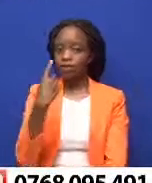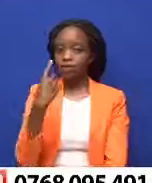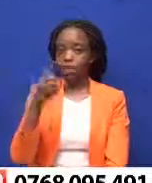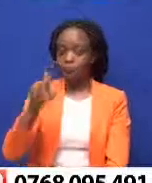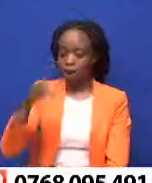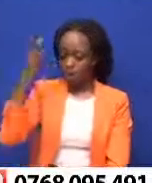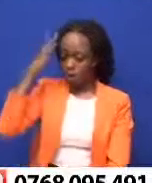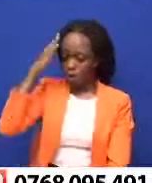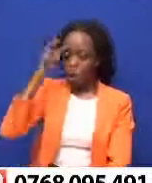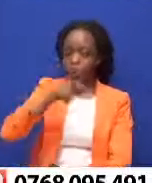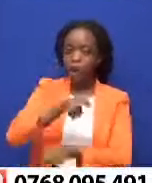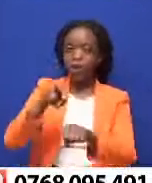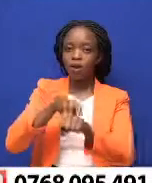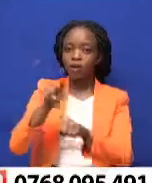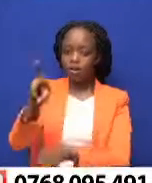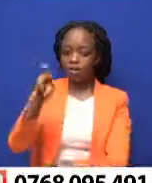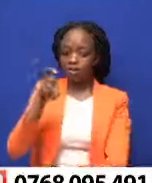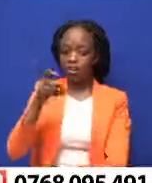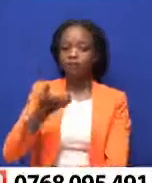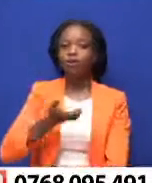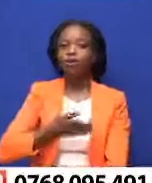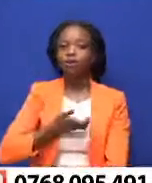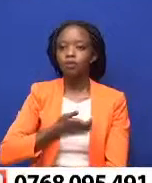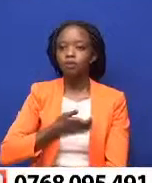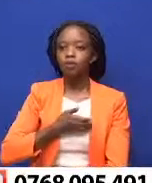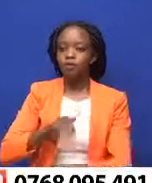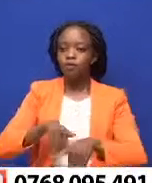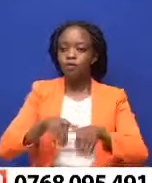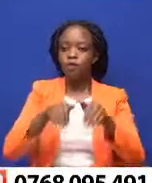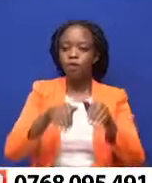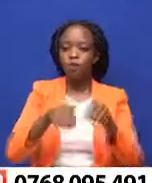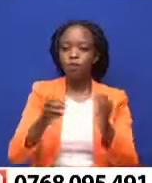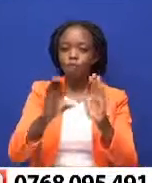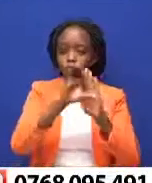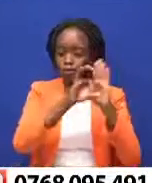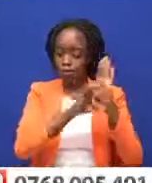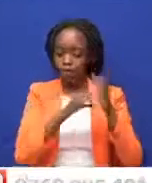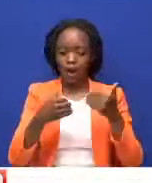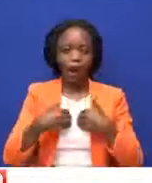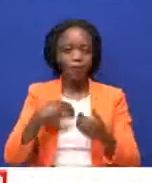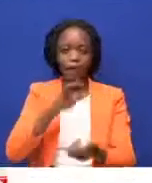First of all, you need to know the National Executive Council, as per our constitution,